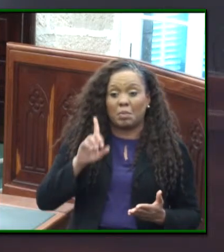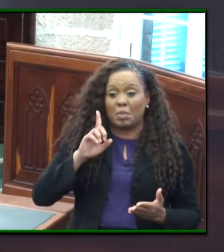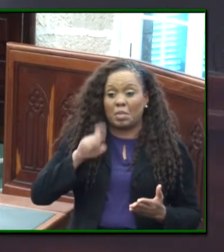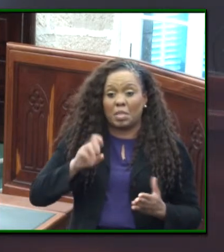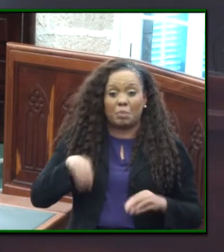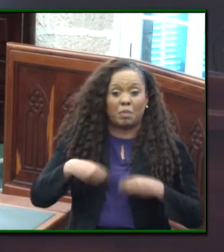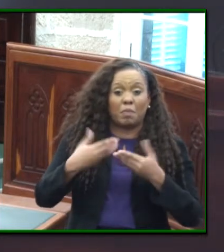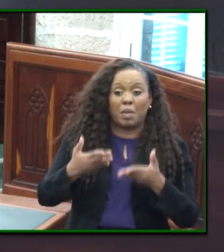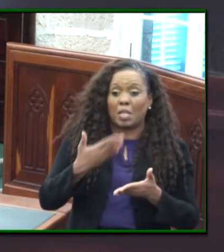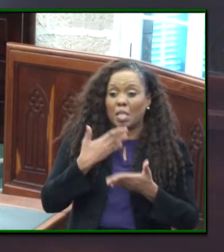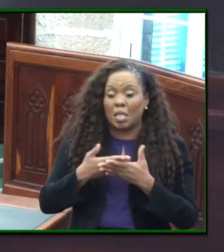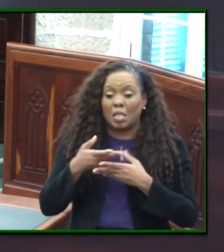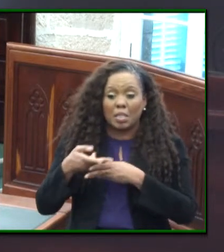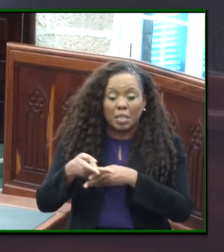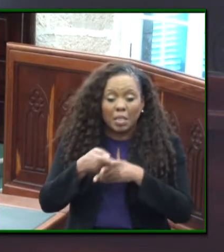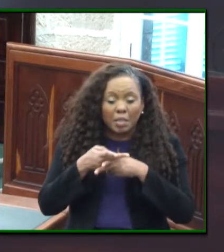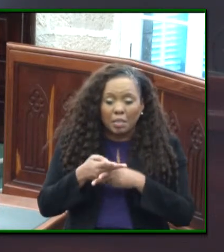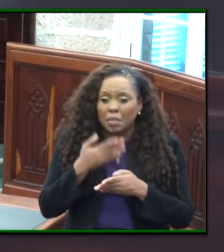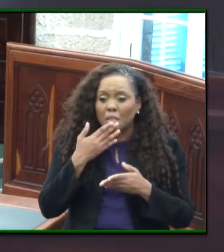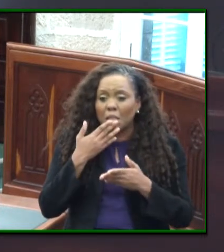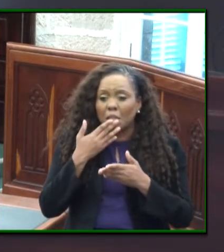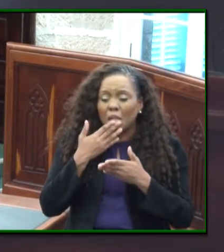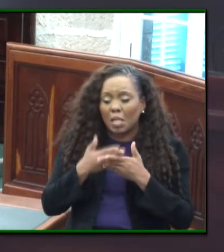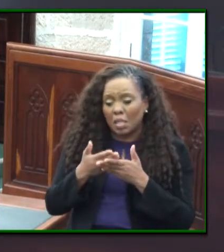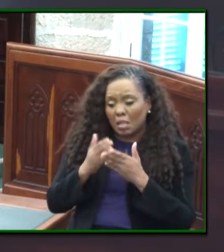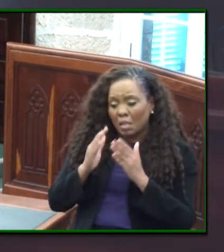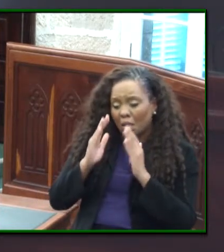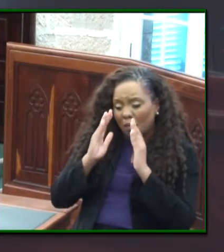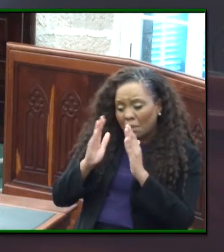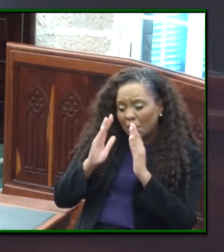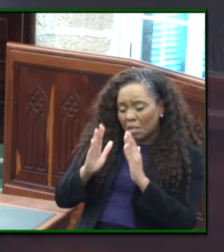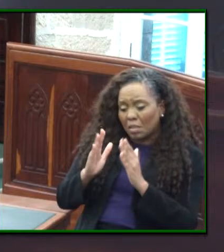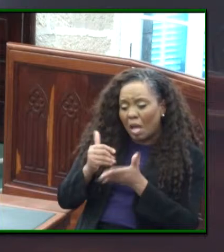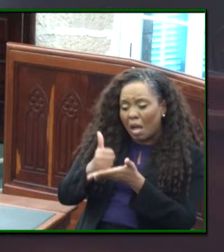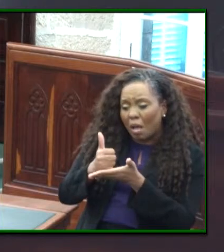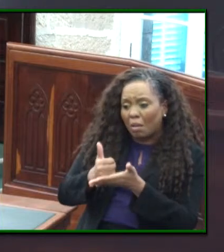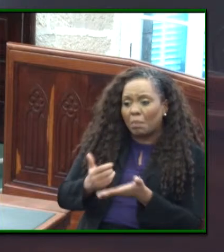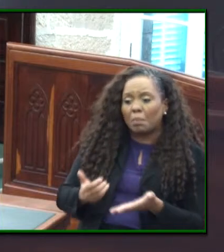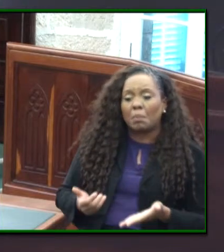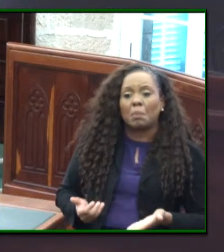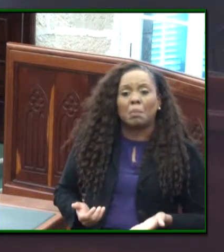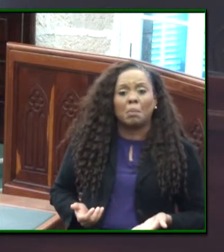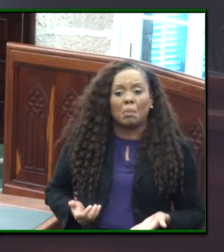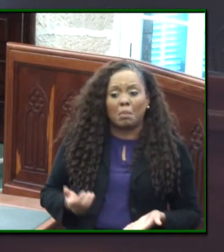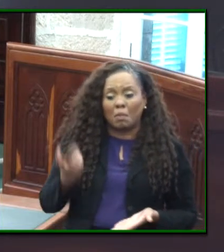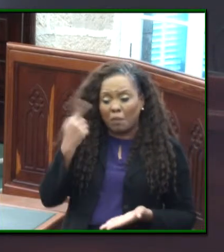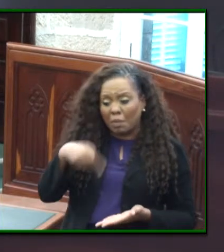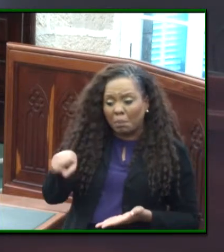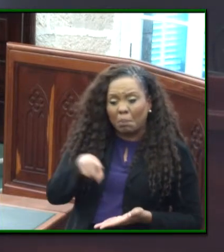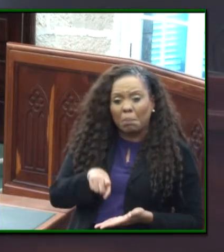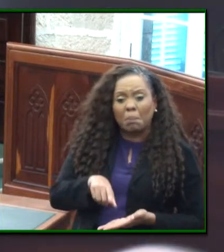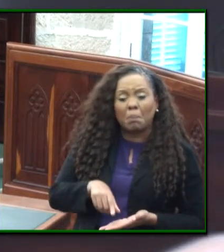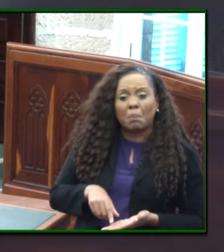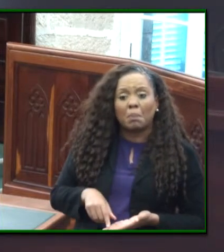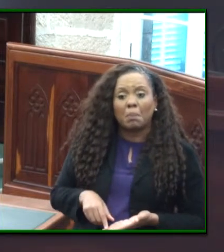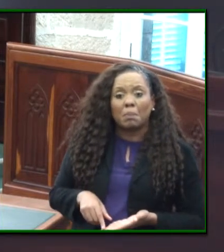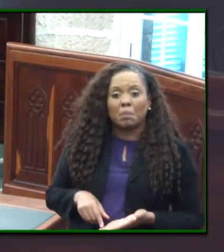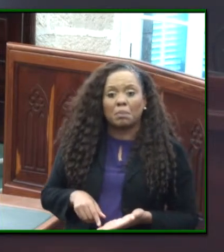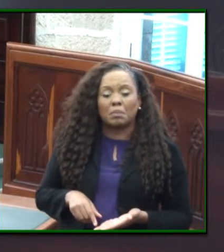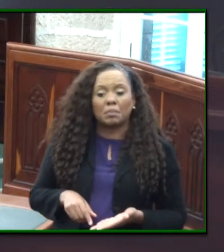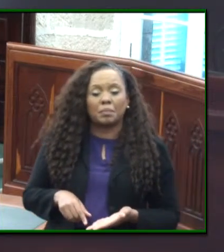of care and attention. Now, in terms of the actual rollout of treatment to